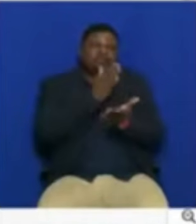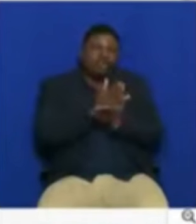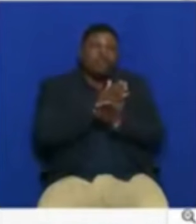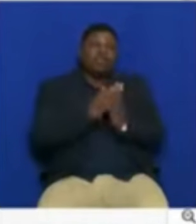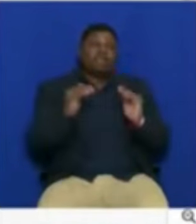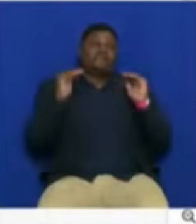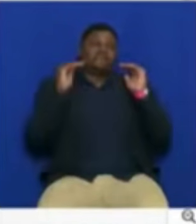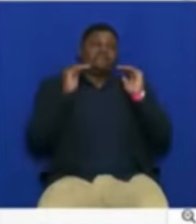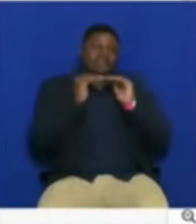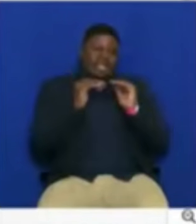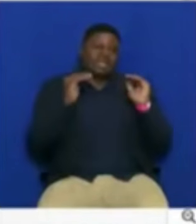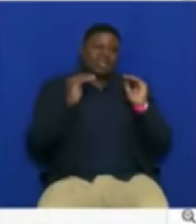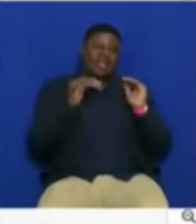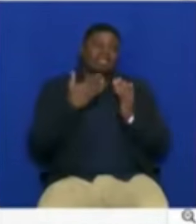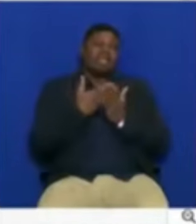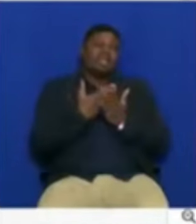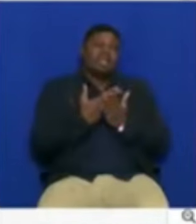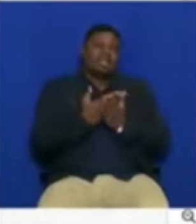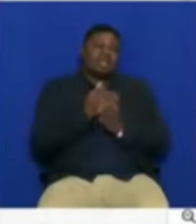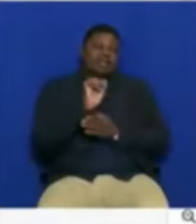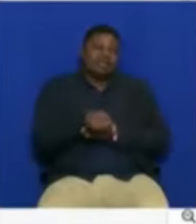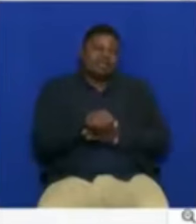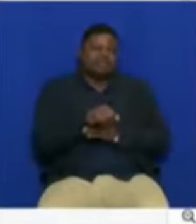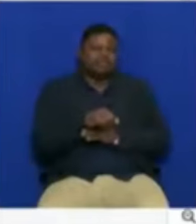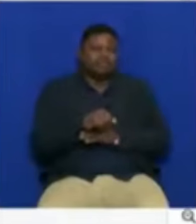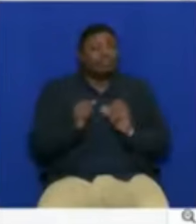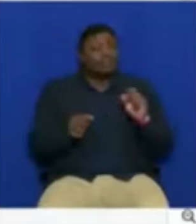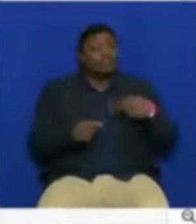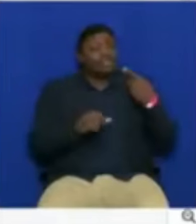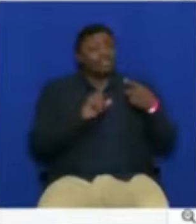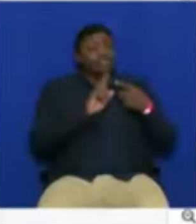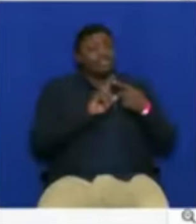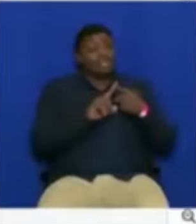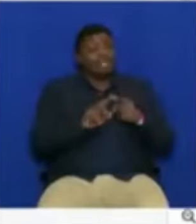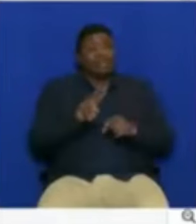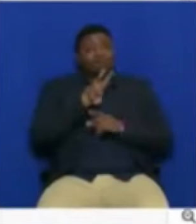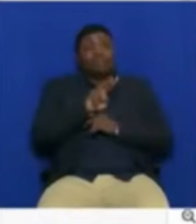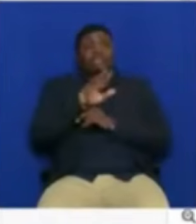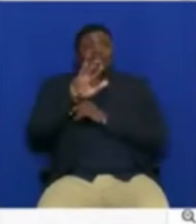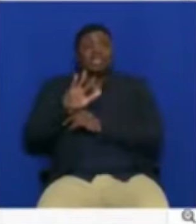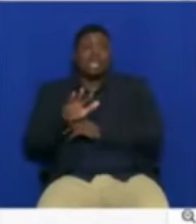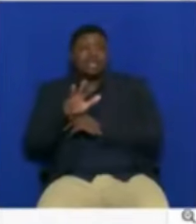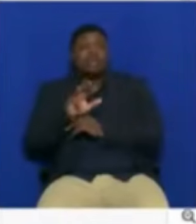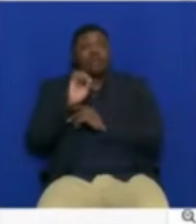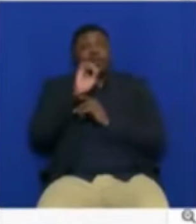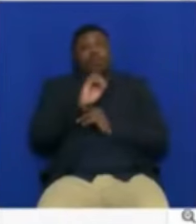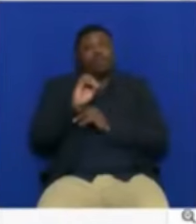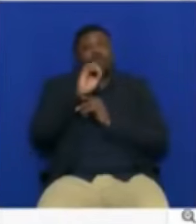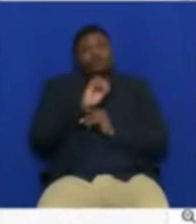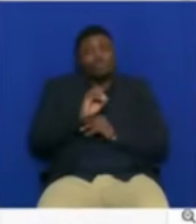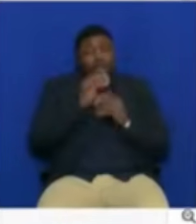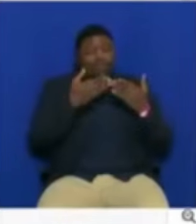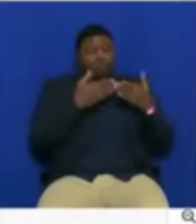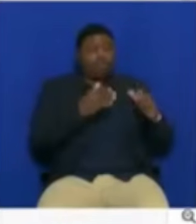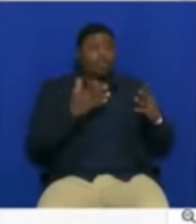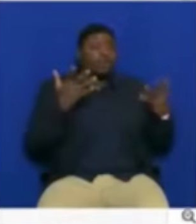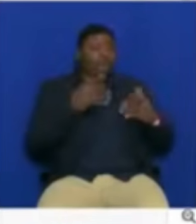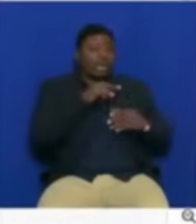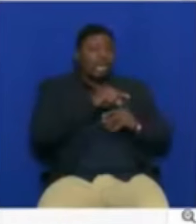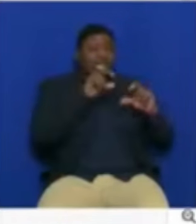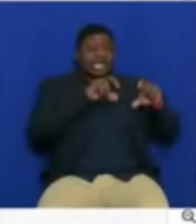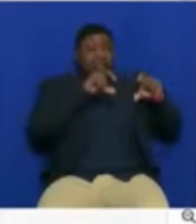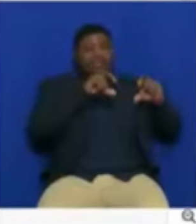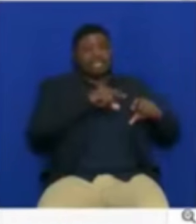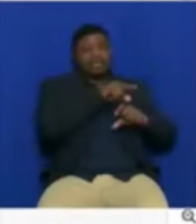date. First is the 29th of October, when they are opened in Cape Town. The next is that date yet